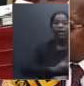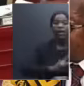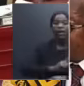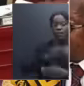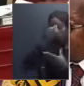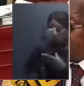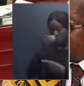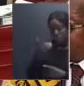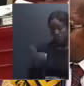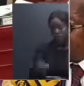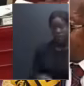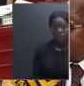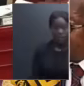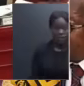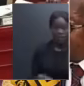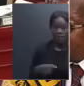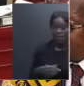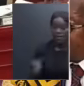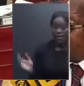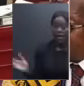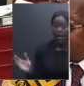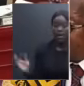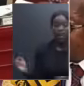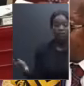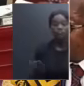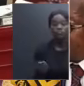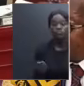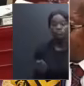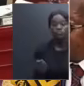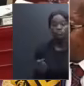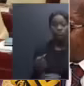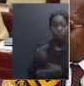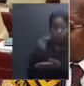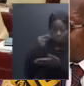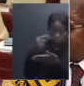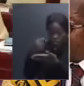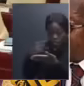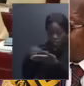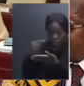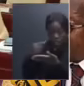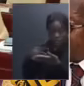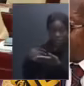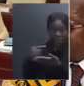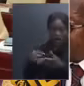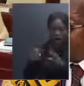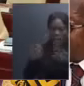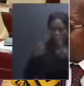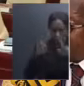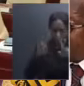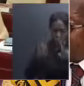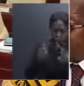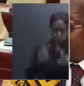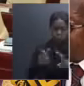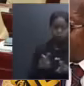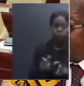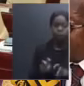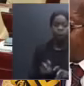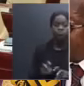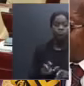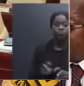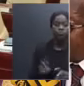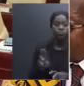And I'm urging you to look at this issue during the constitutional reforms